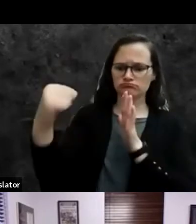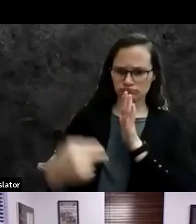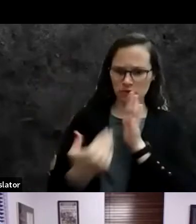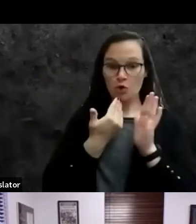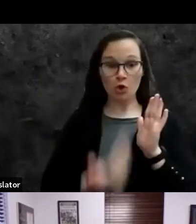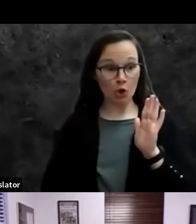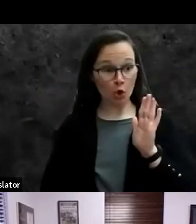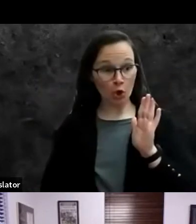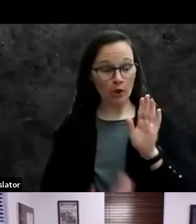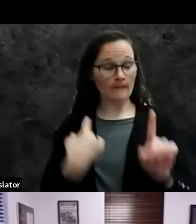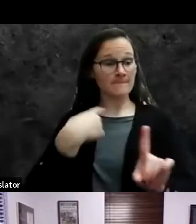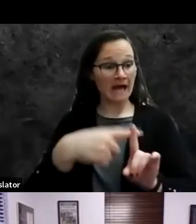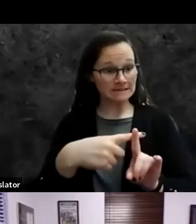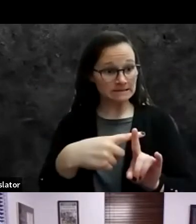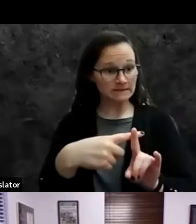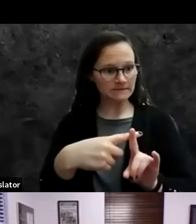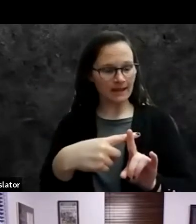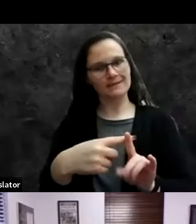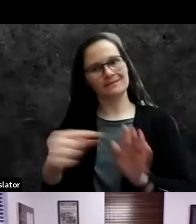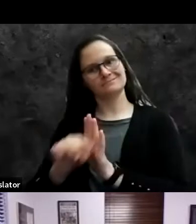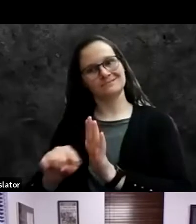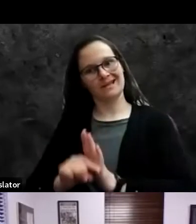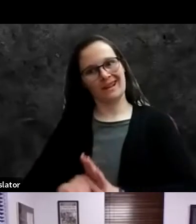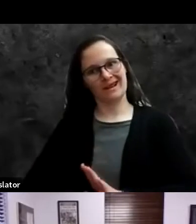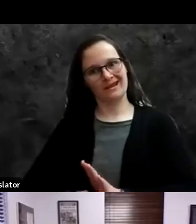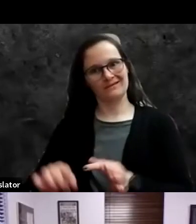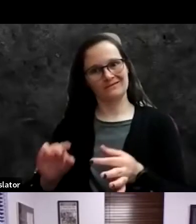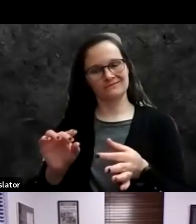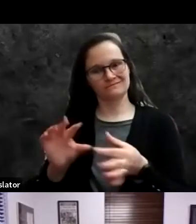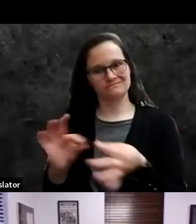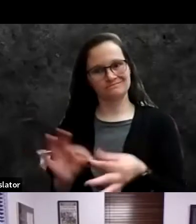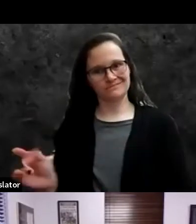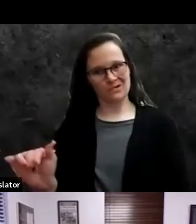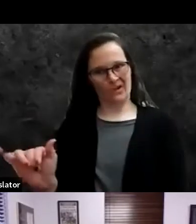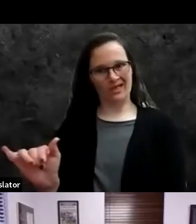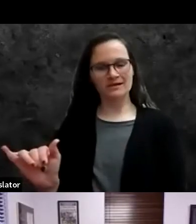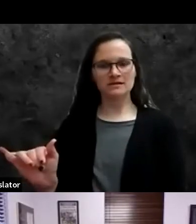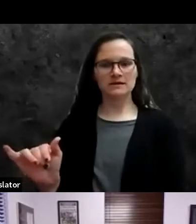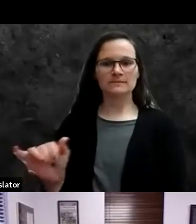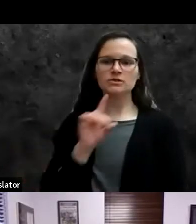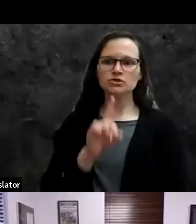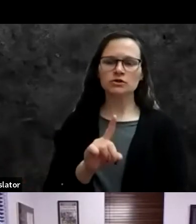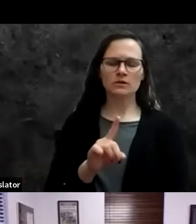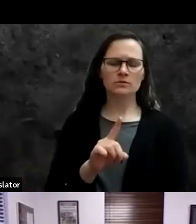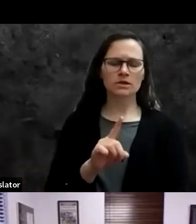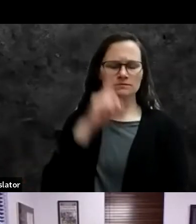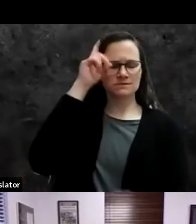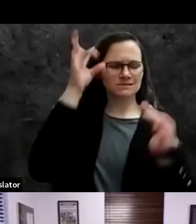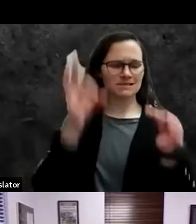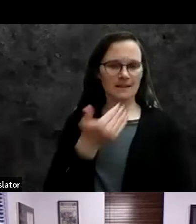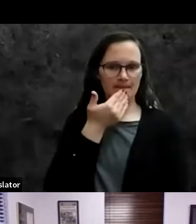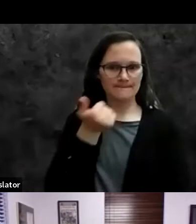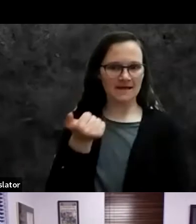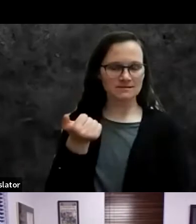as the conflictual information, to make the best decisions that we can on behalf of all of you. And you do help us with your our